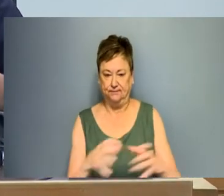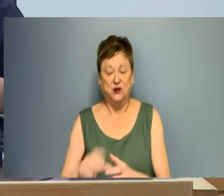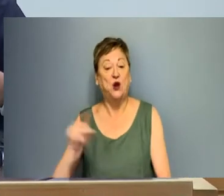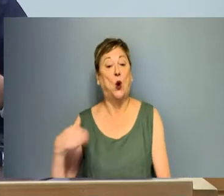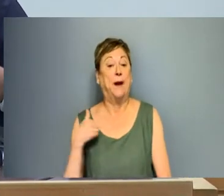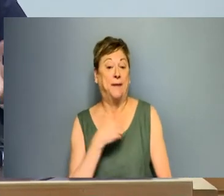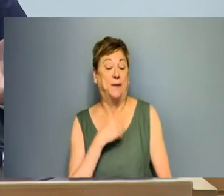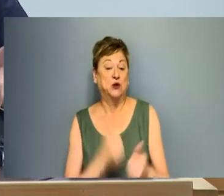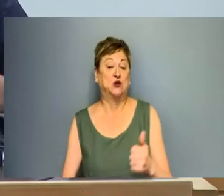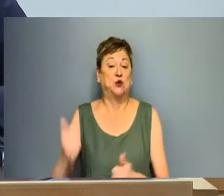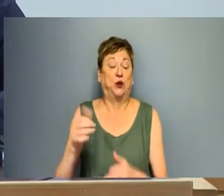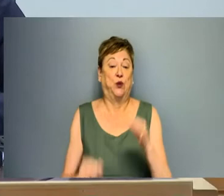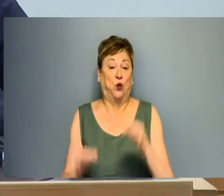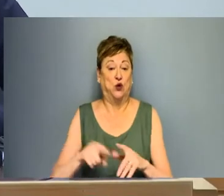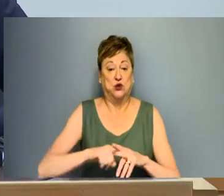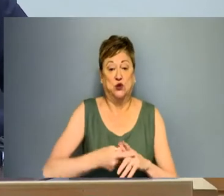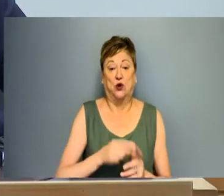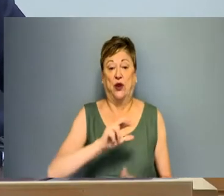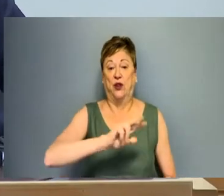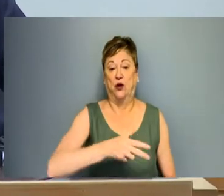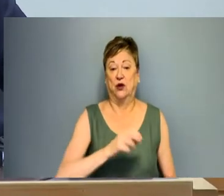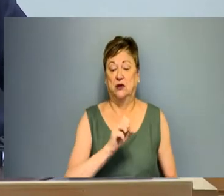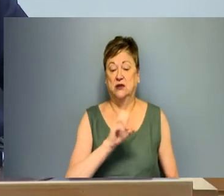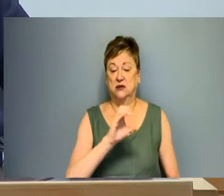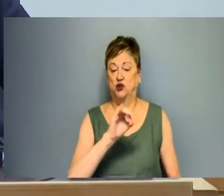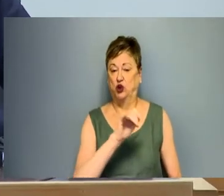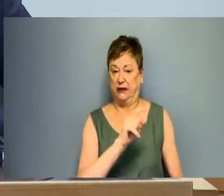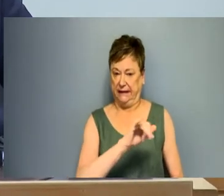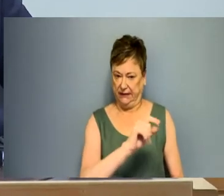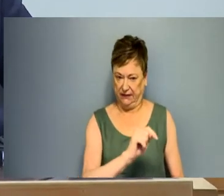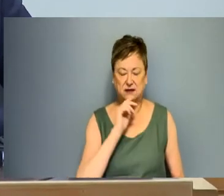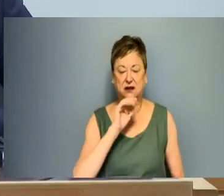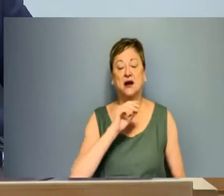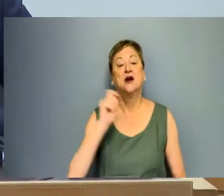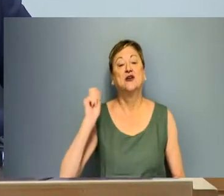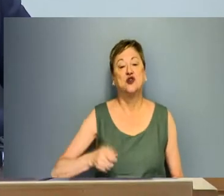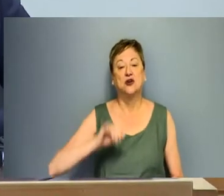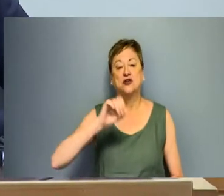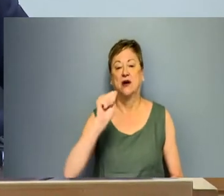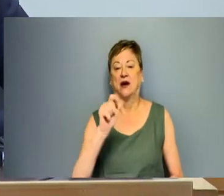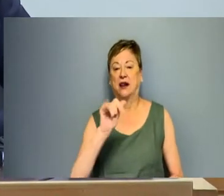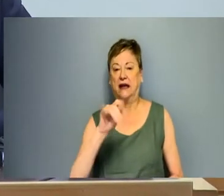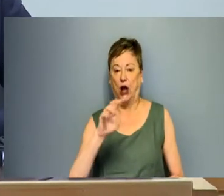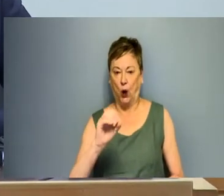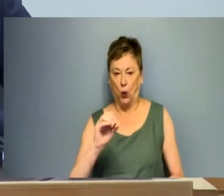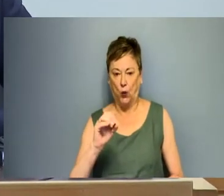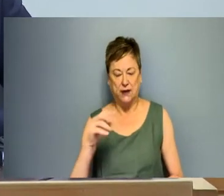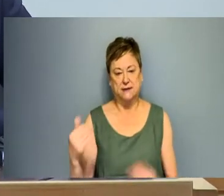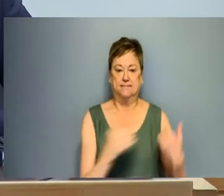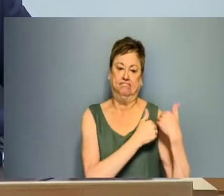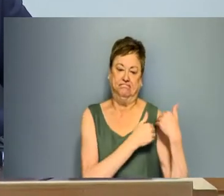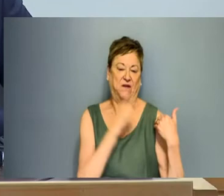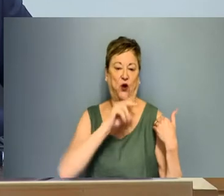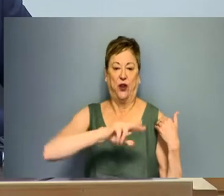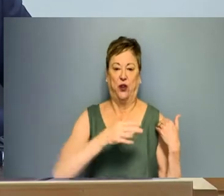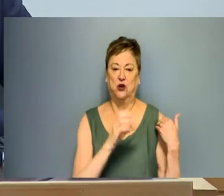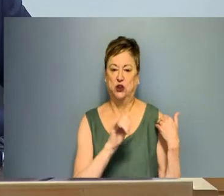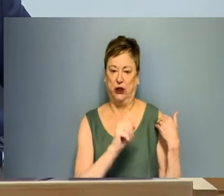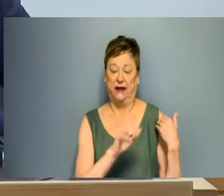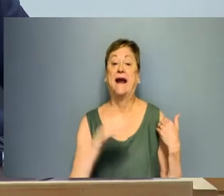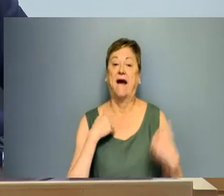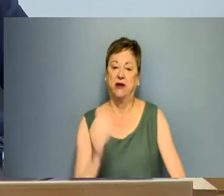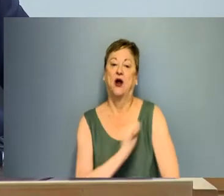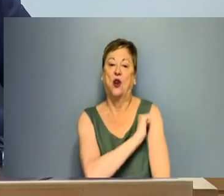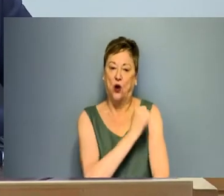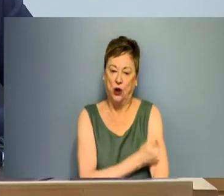Court that started in the Third Circuit is Justice Alito, and so he's overseeing the Third Circuit. He has the power to issue a temporary